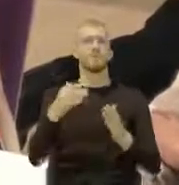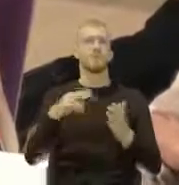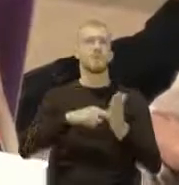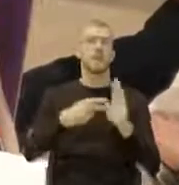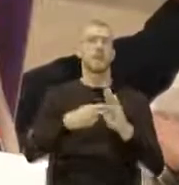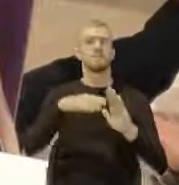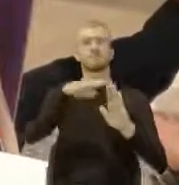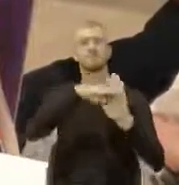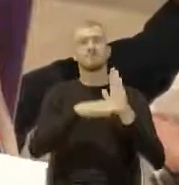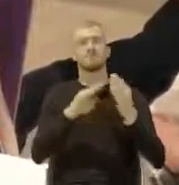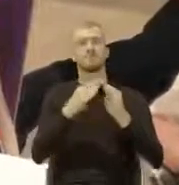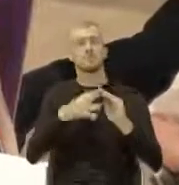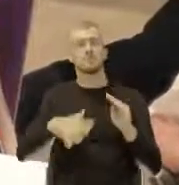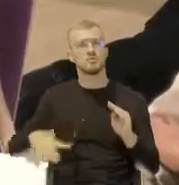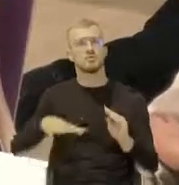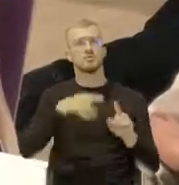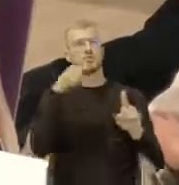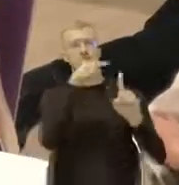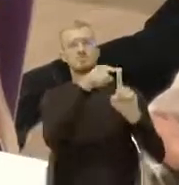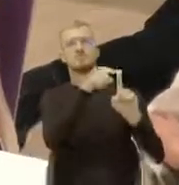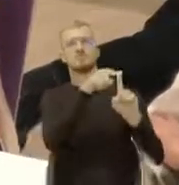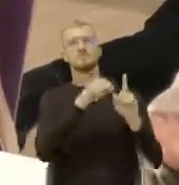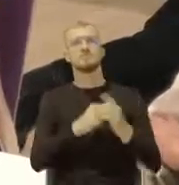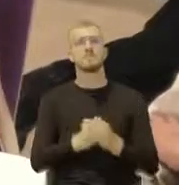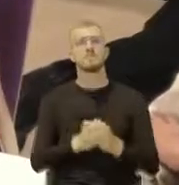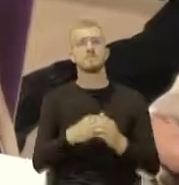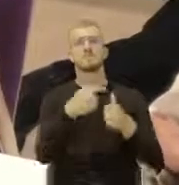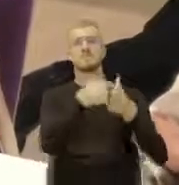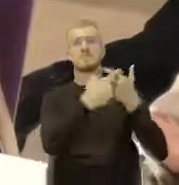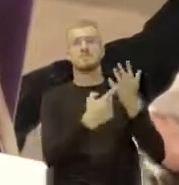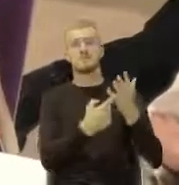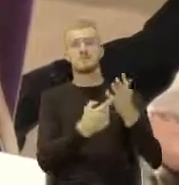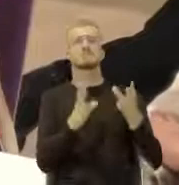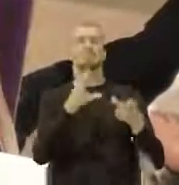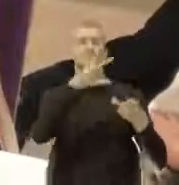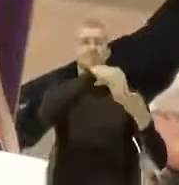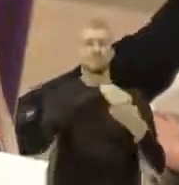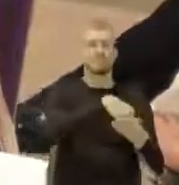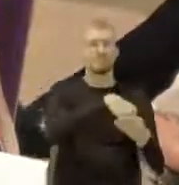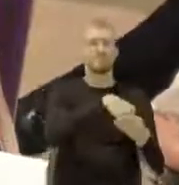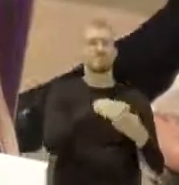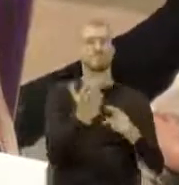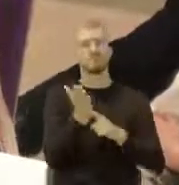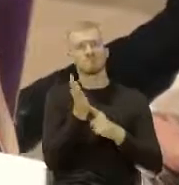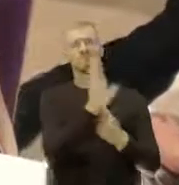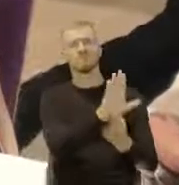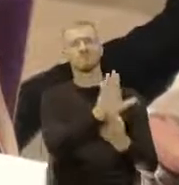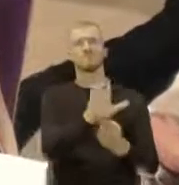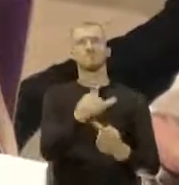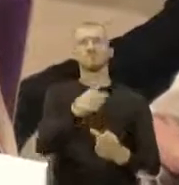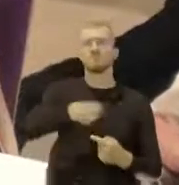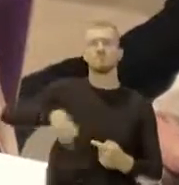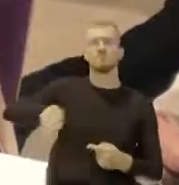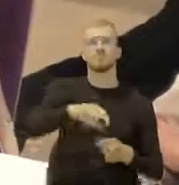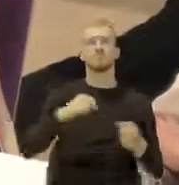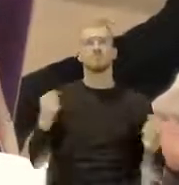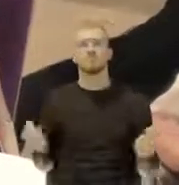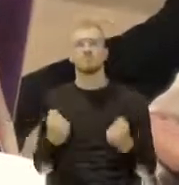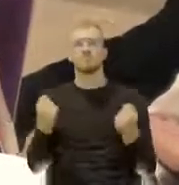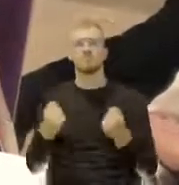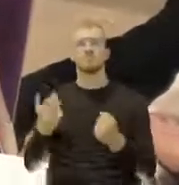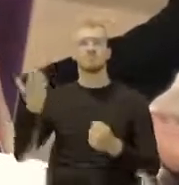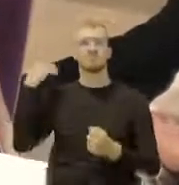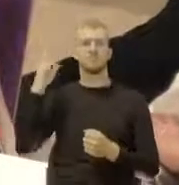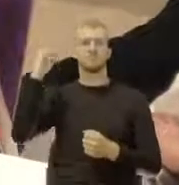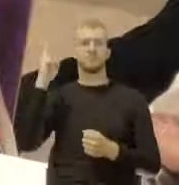which determines our actions from 2021 to 2024. In this